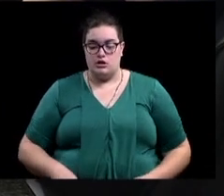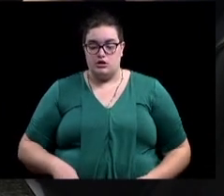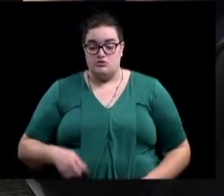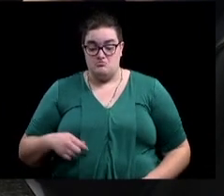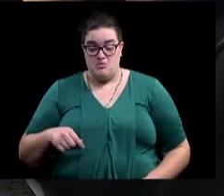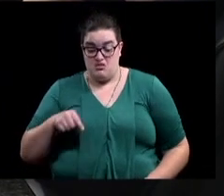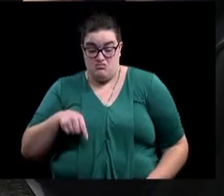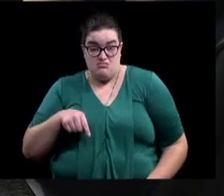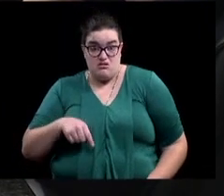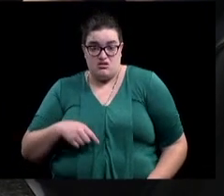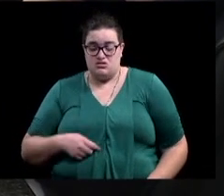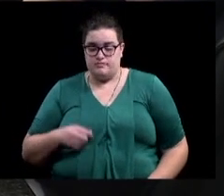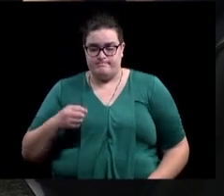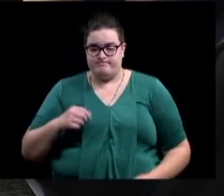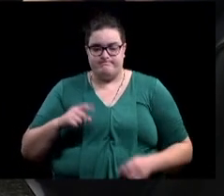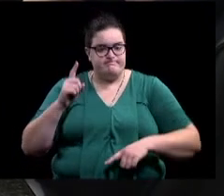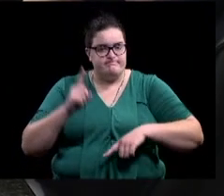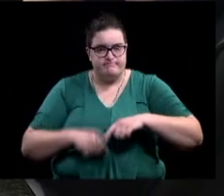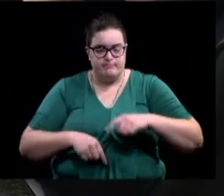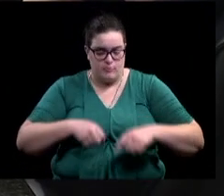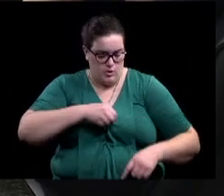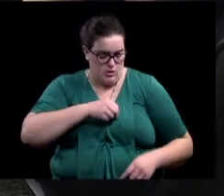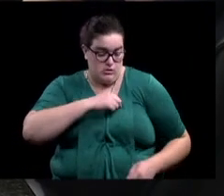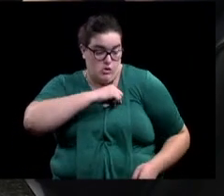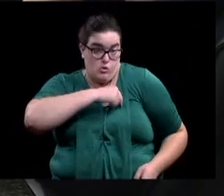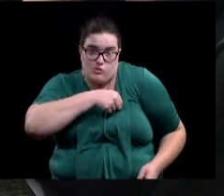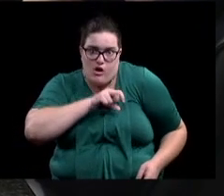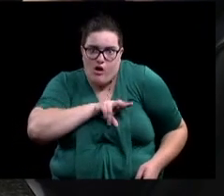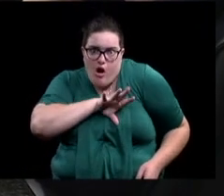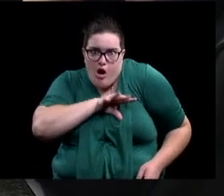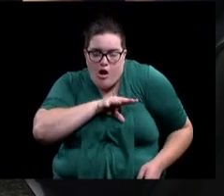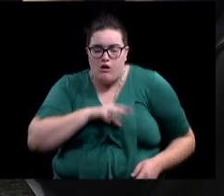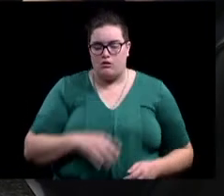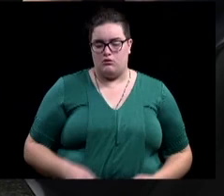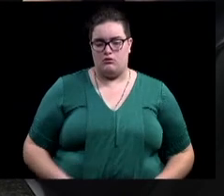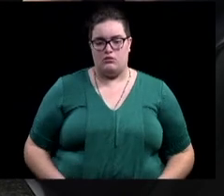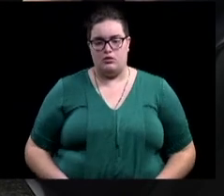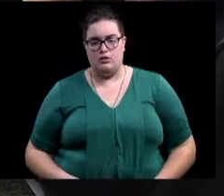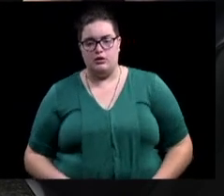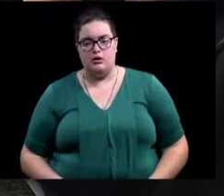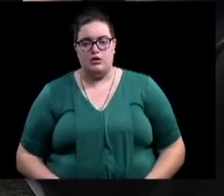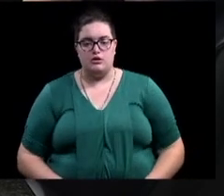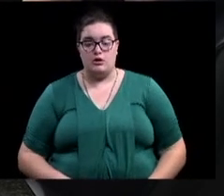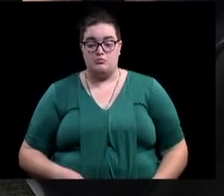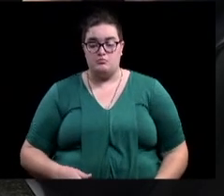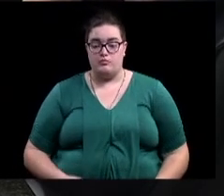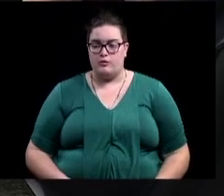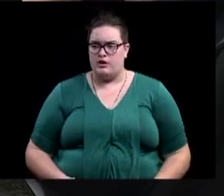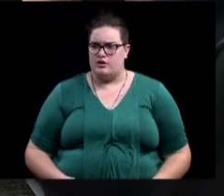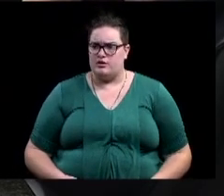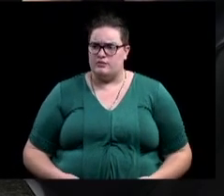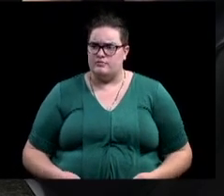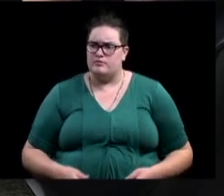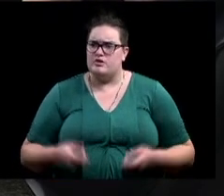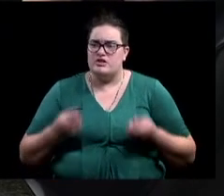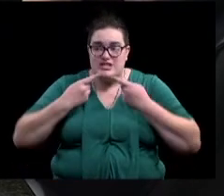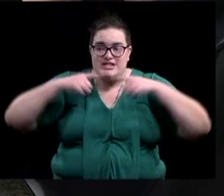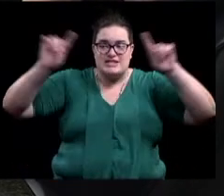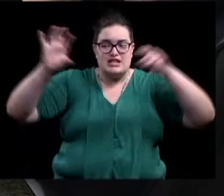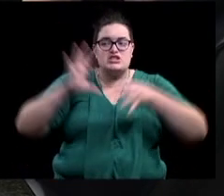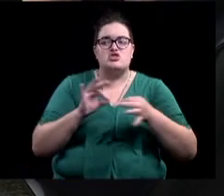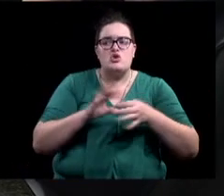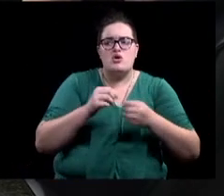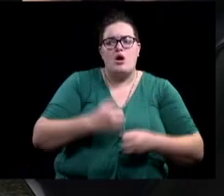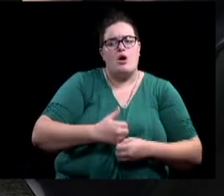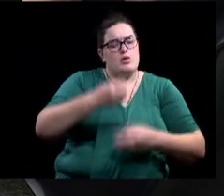stories, there are just so many of them that show the great interactions of our officers with our public, because